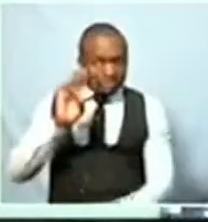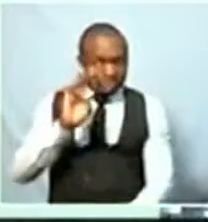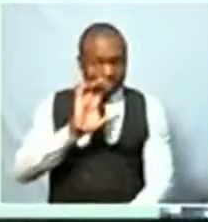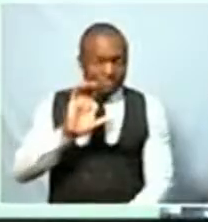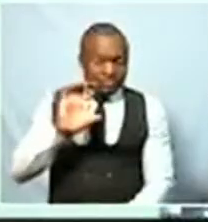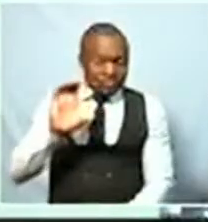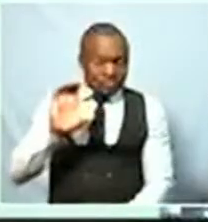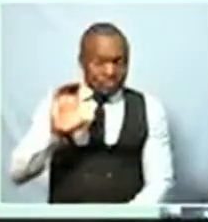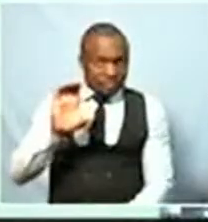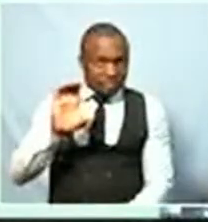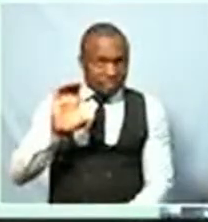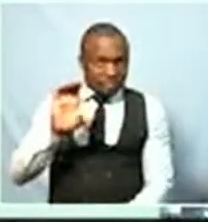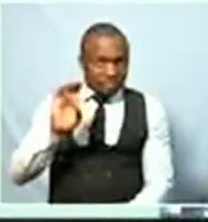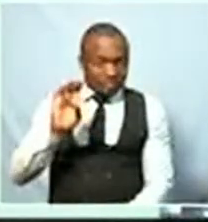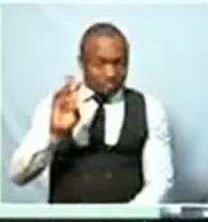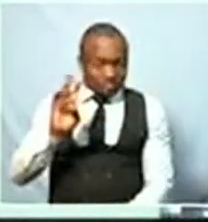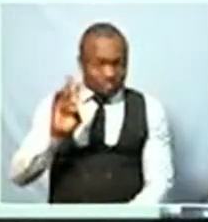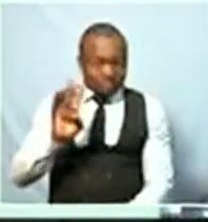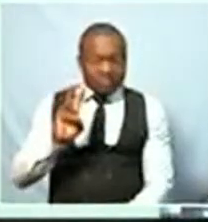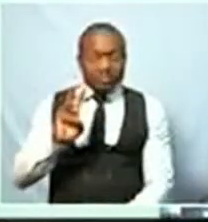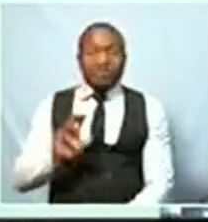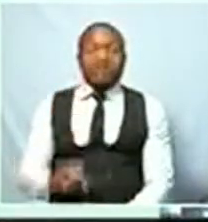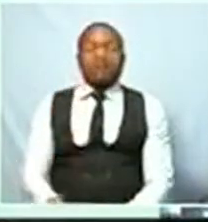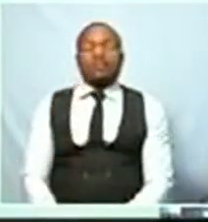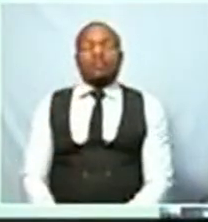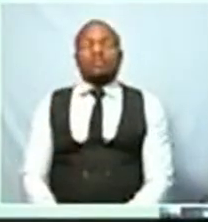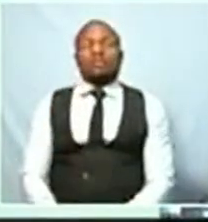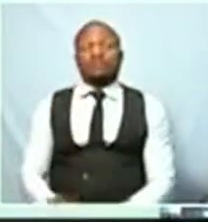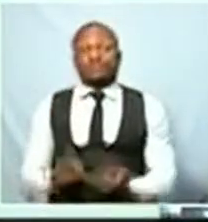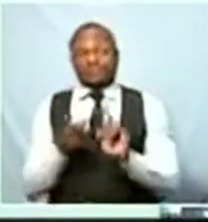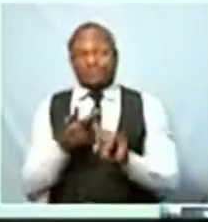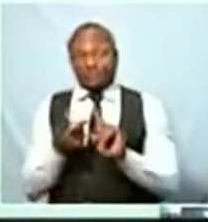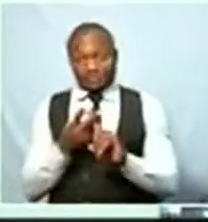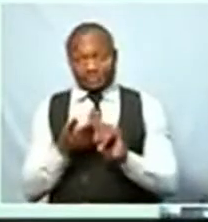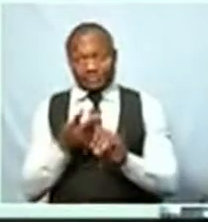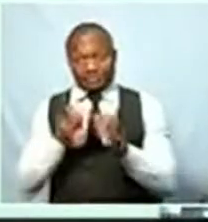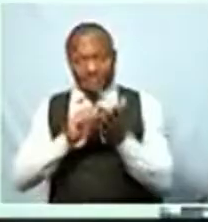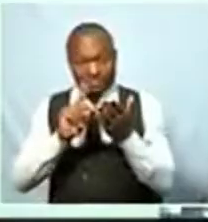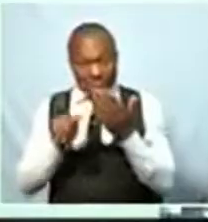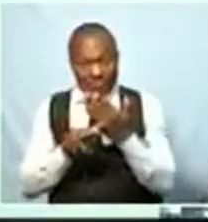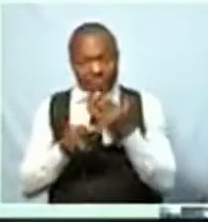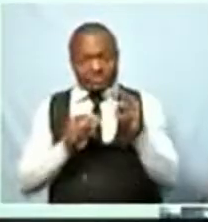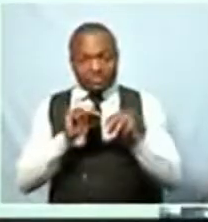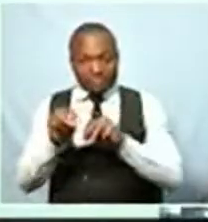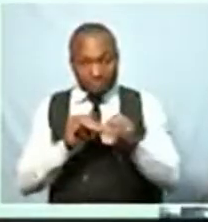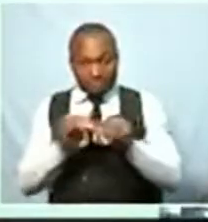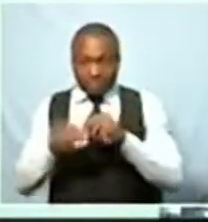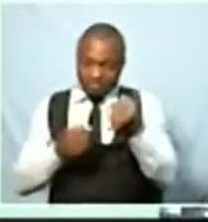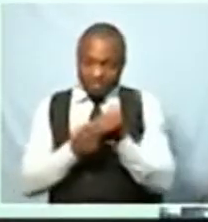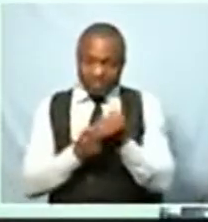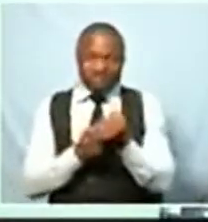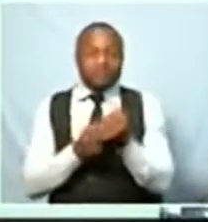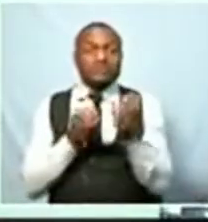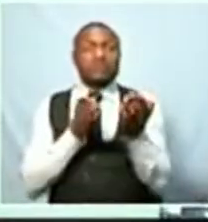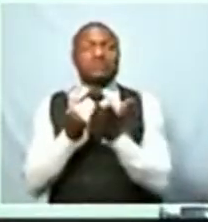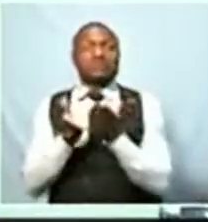163,581,676. I move on to the second program, which is Management and Support Services